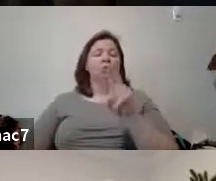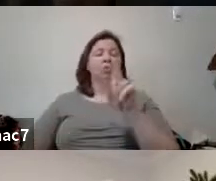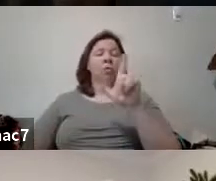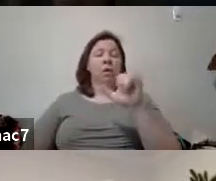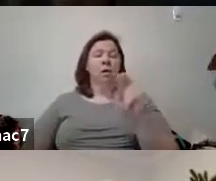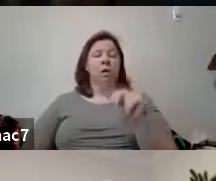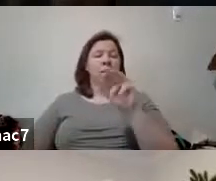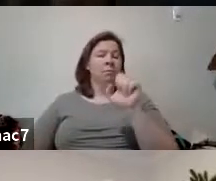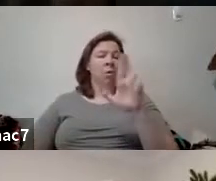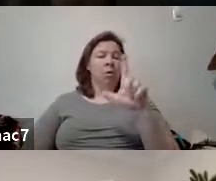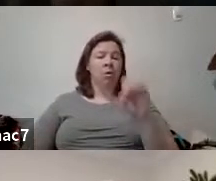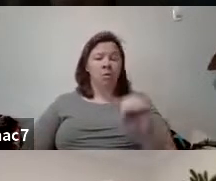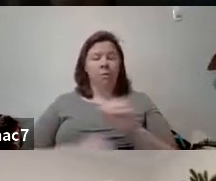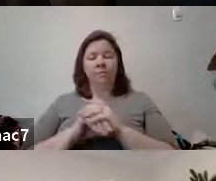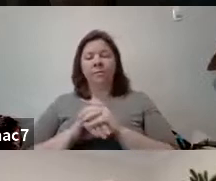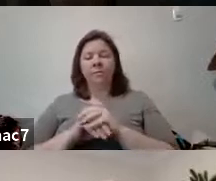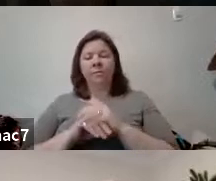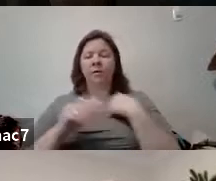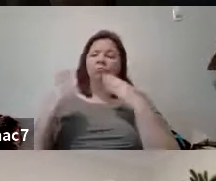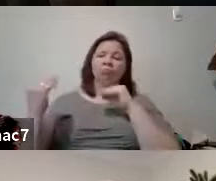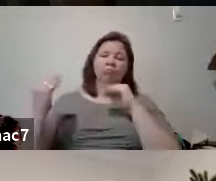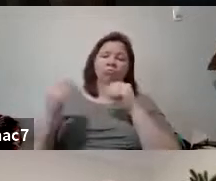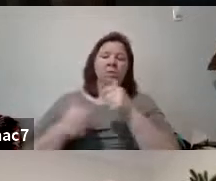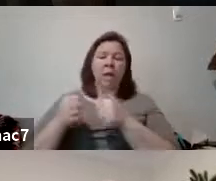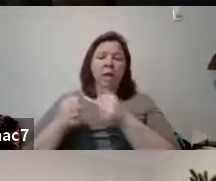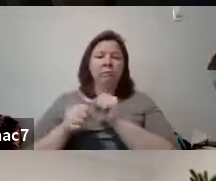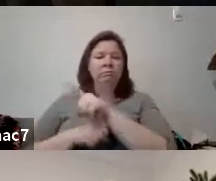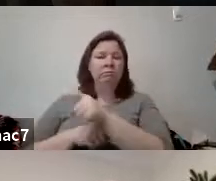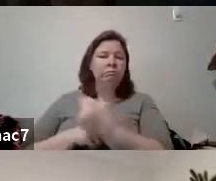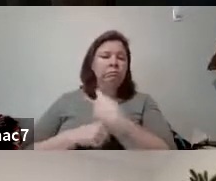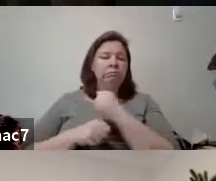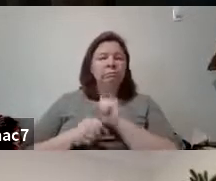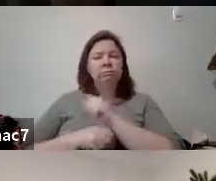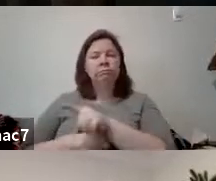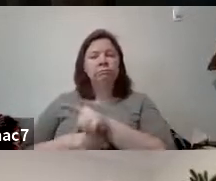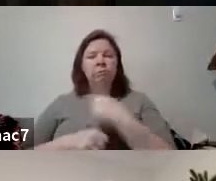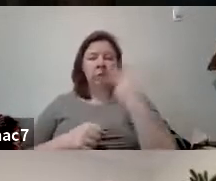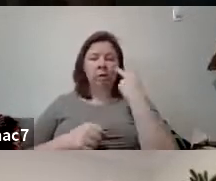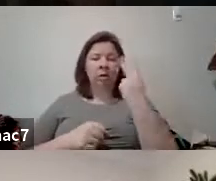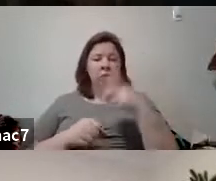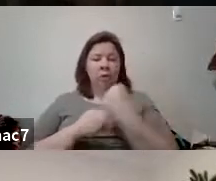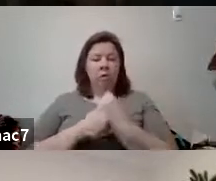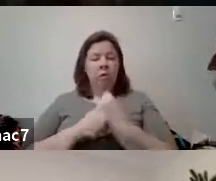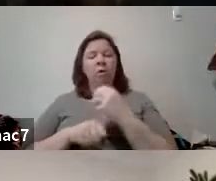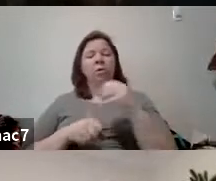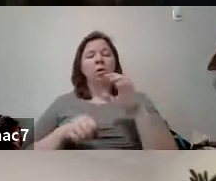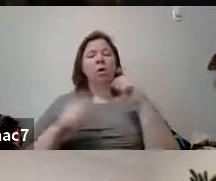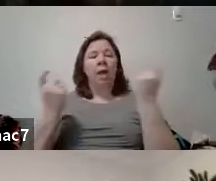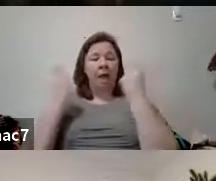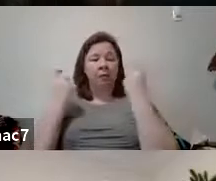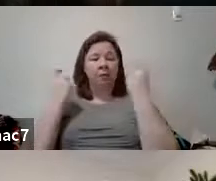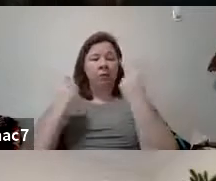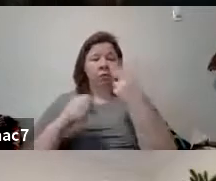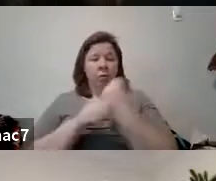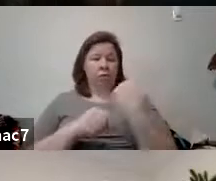with me last night. And I was just reflecting back that next month will be my 2-year anniversary in ONPASSIVE. I signed up the 25th of